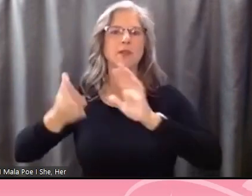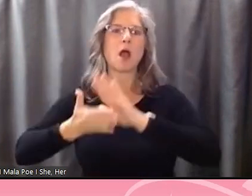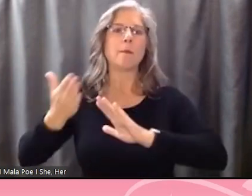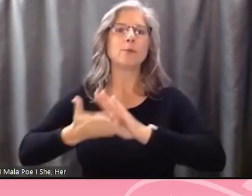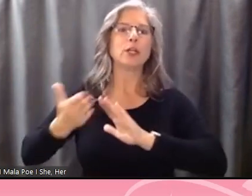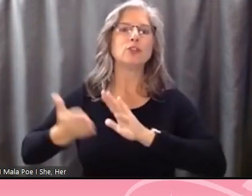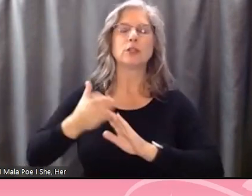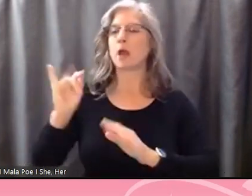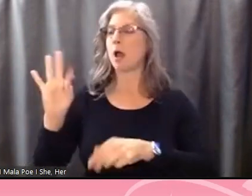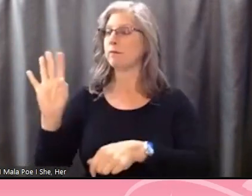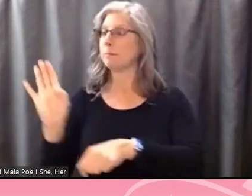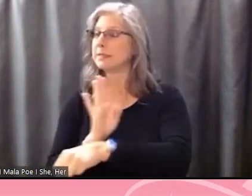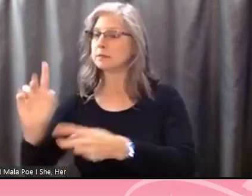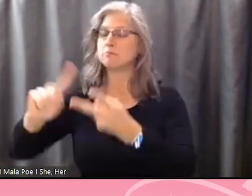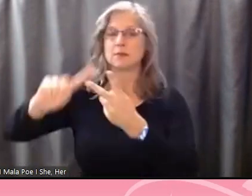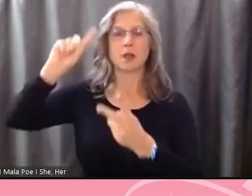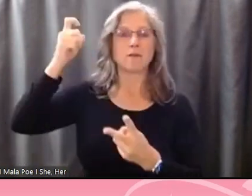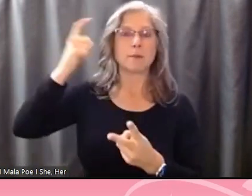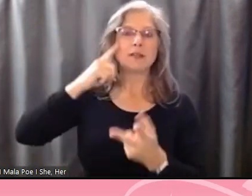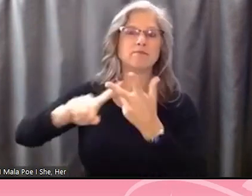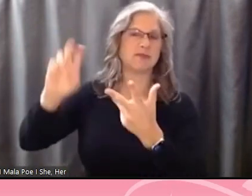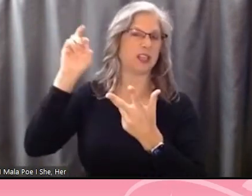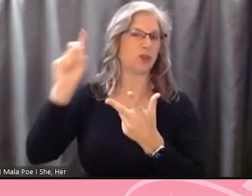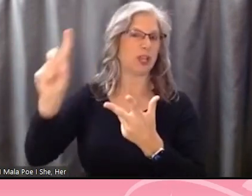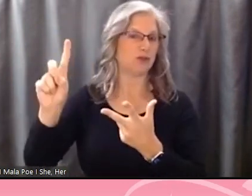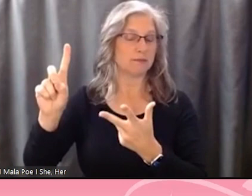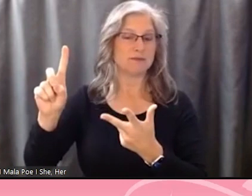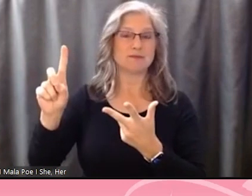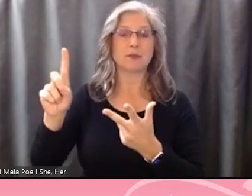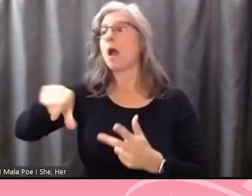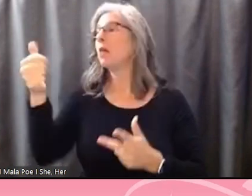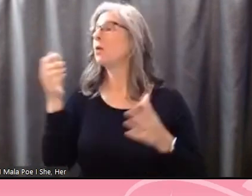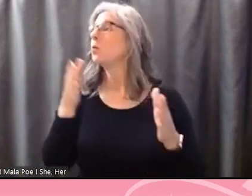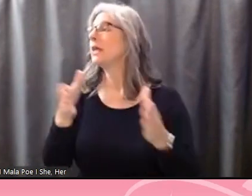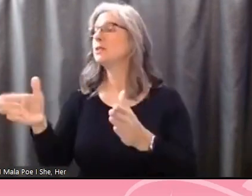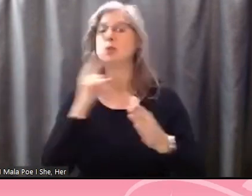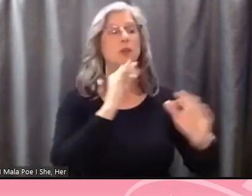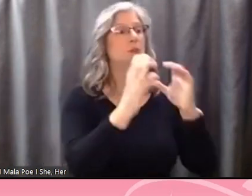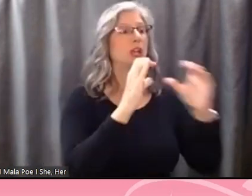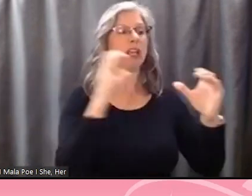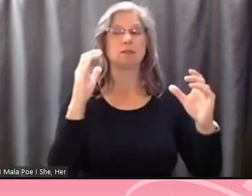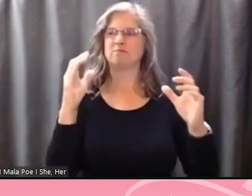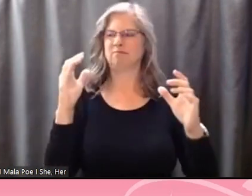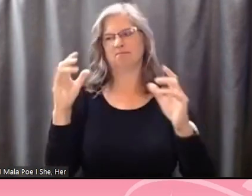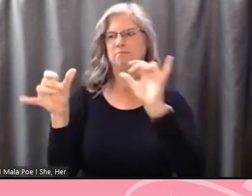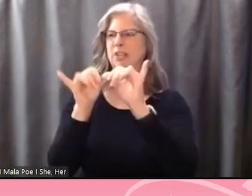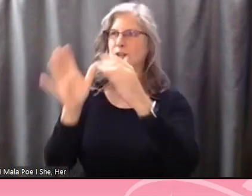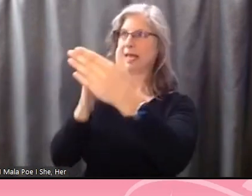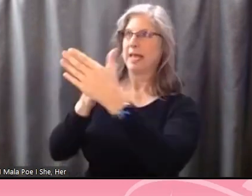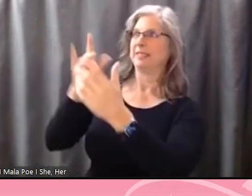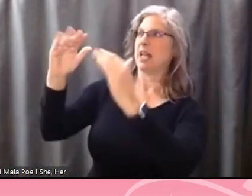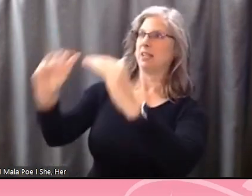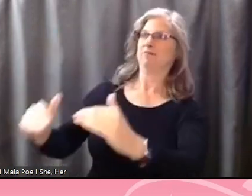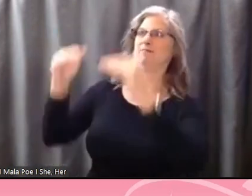business, the government, and education. Other ways of communicating are then measured against that